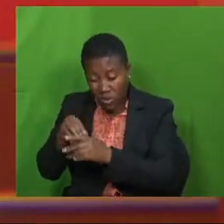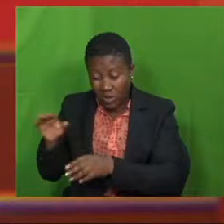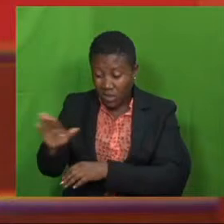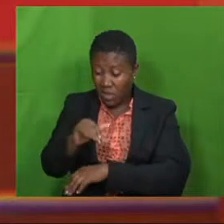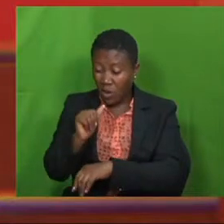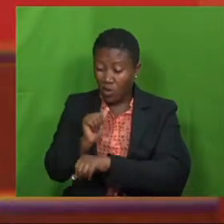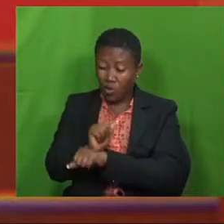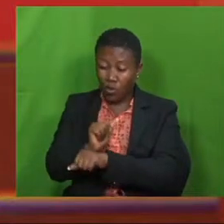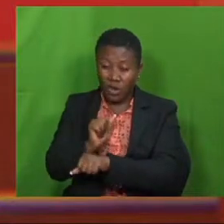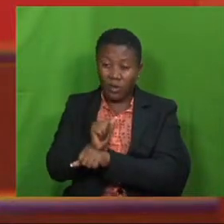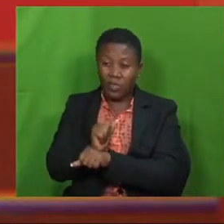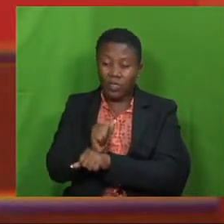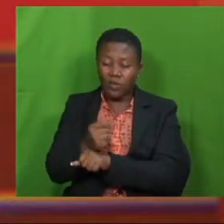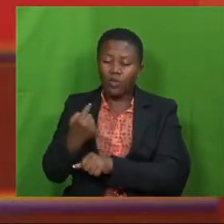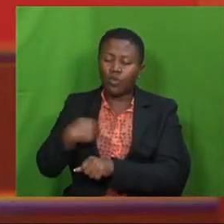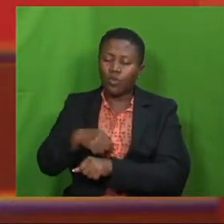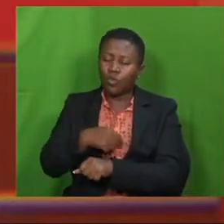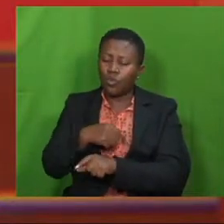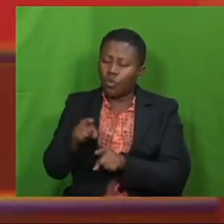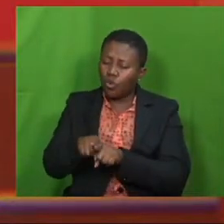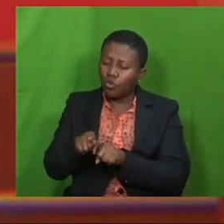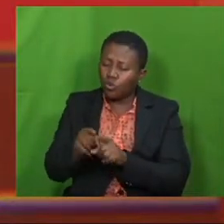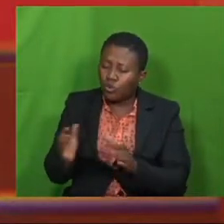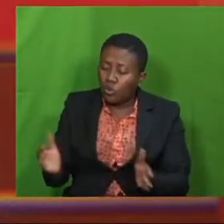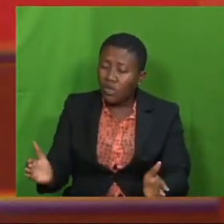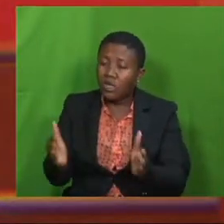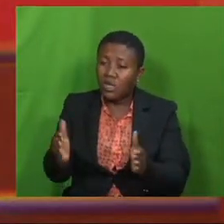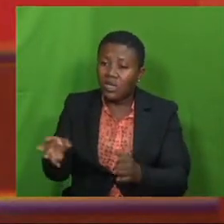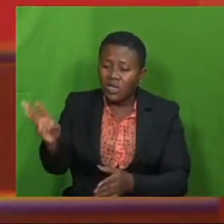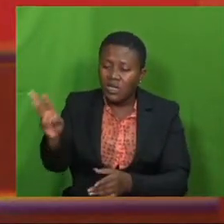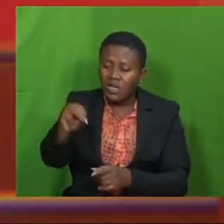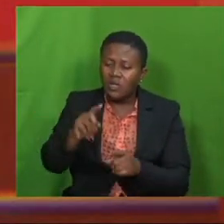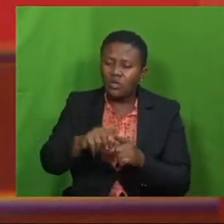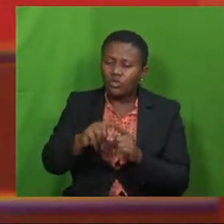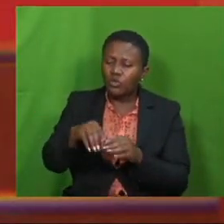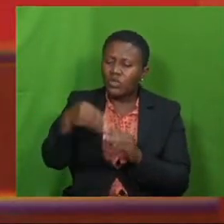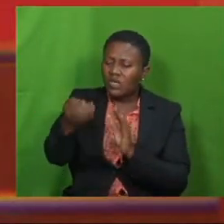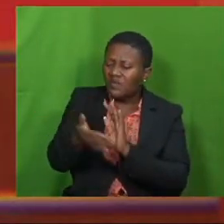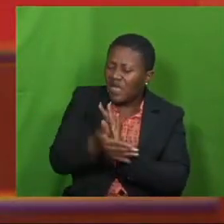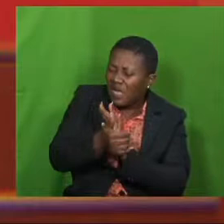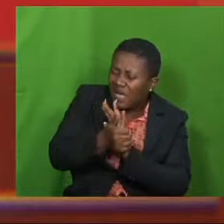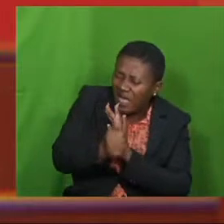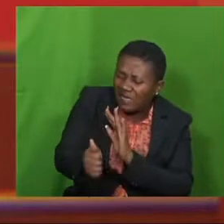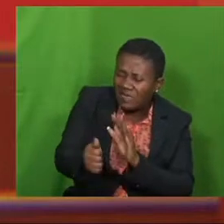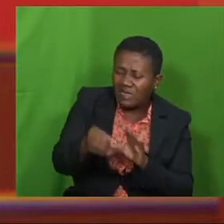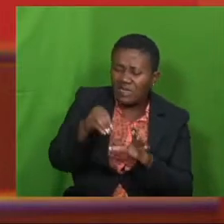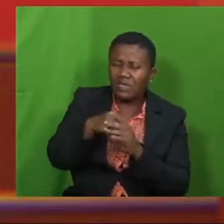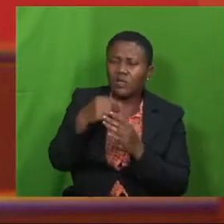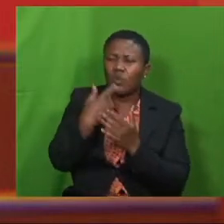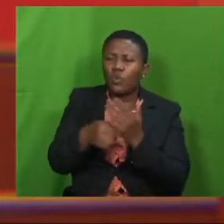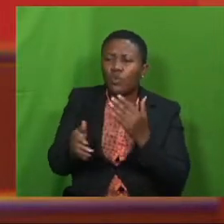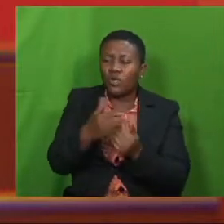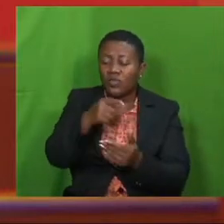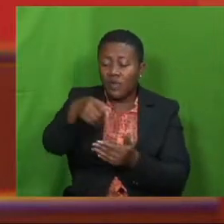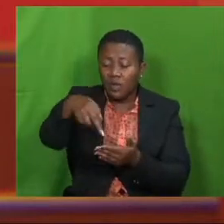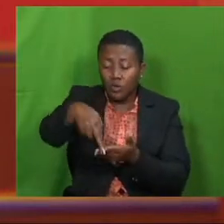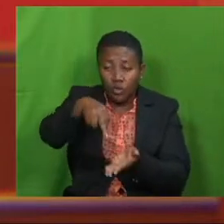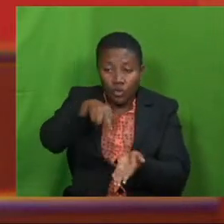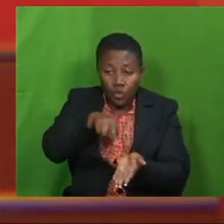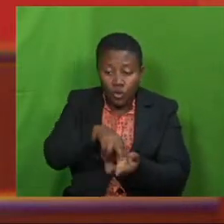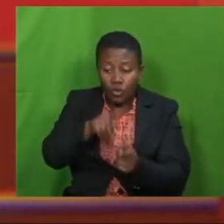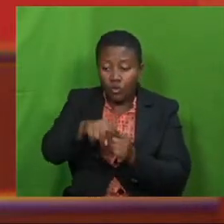do, we will also encourage them to be circumspect in their reportage as these go a long way to